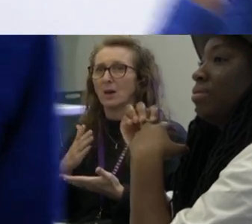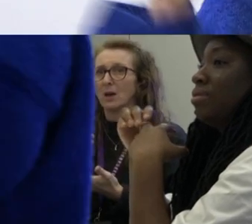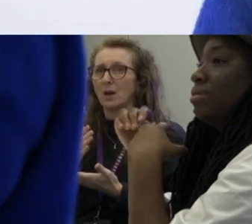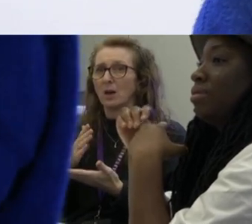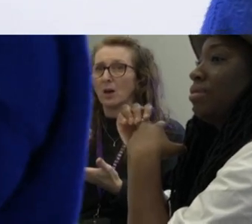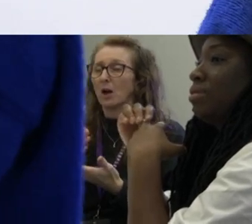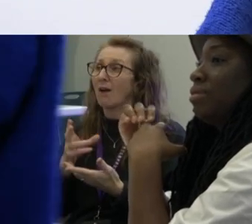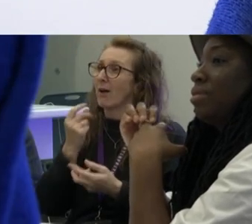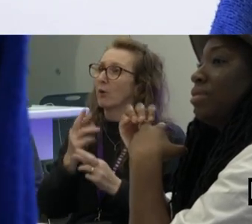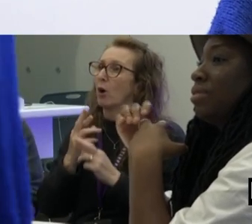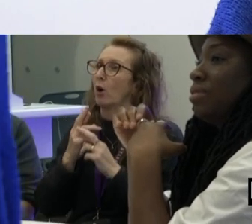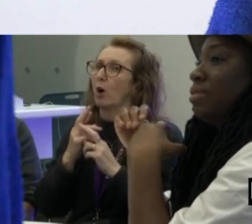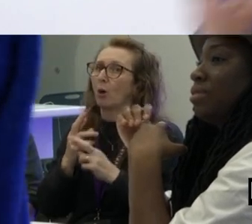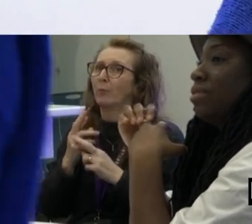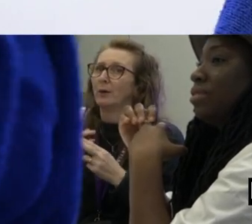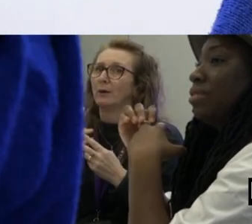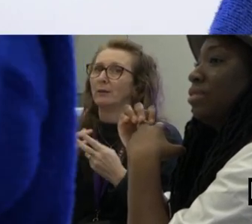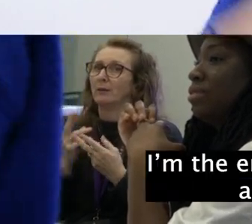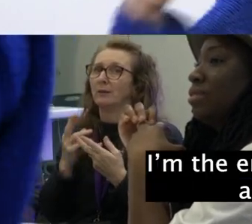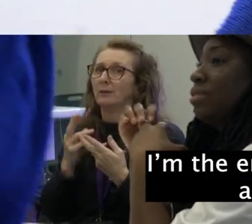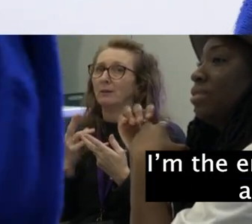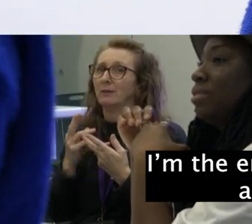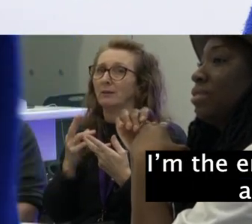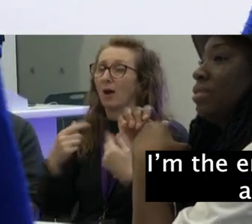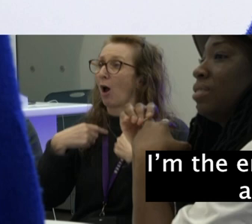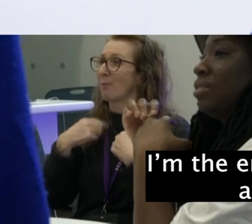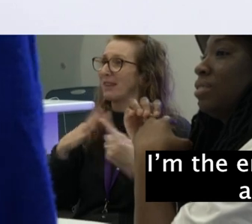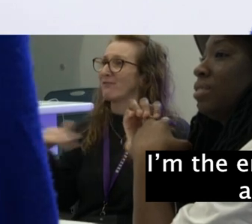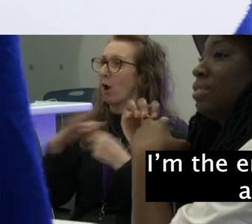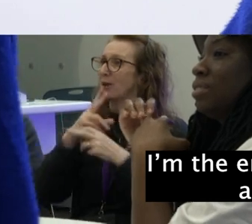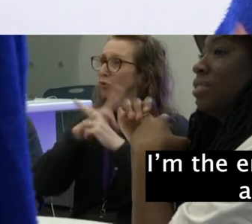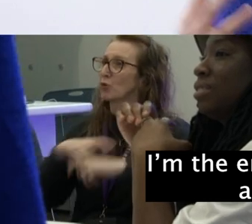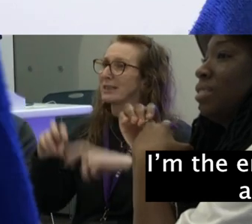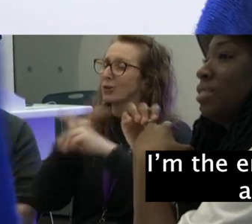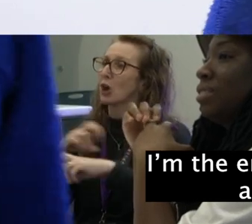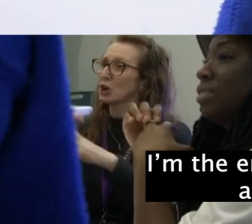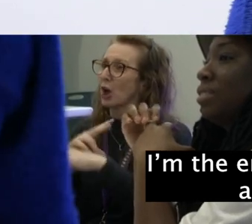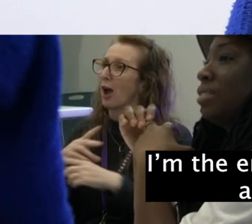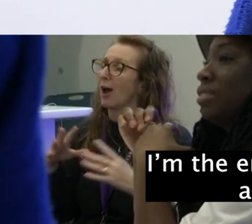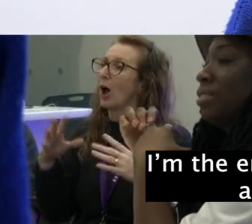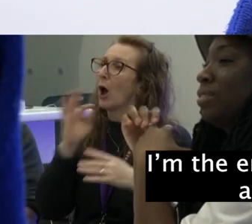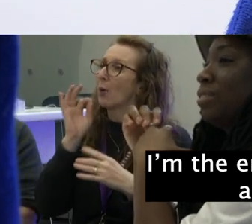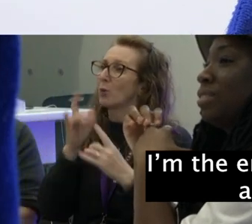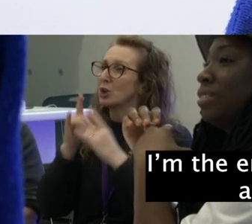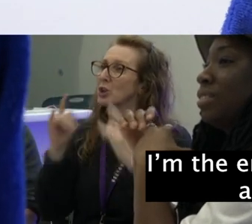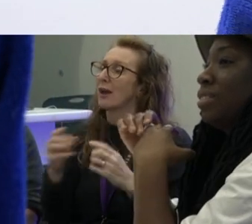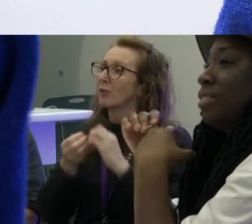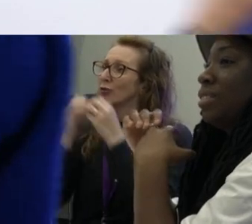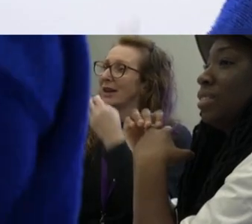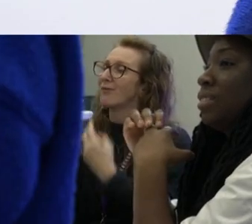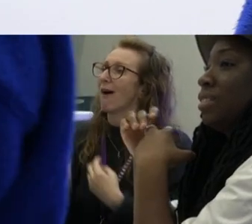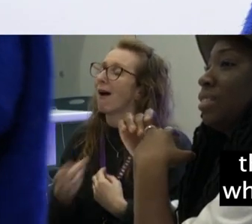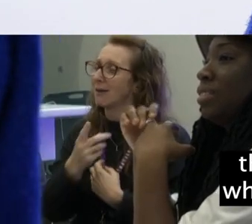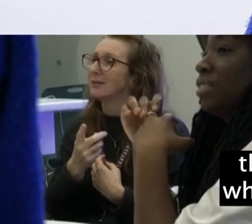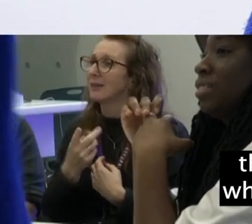I find hope. I haven't even said what I do. I'm the environmental researcher at Watershed and Bristol and Bath Creative R+D. So I